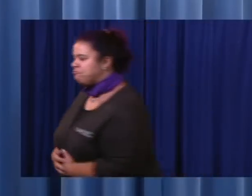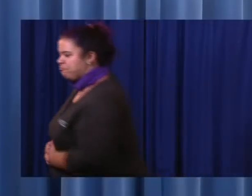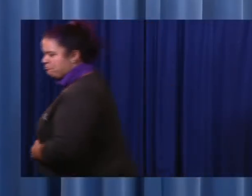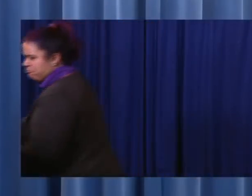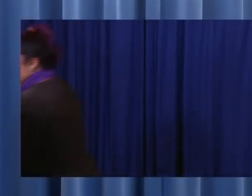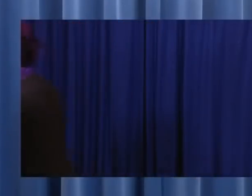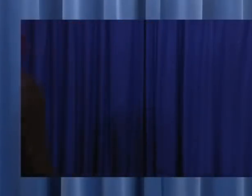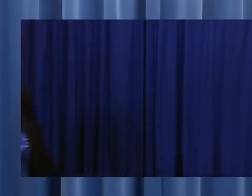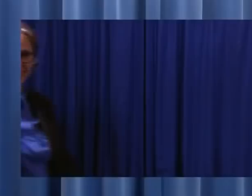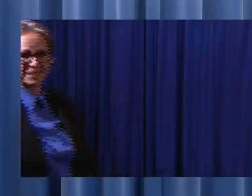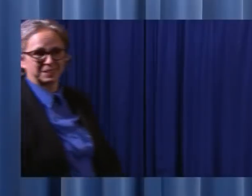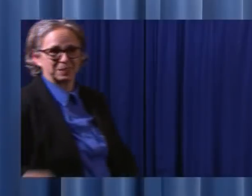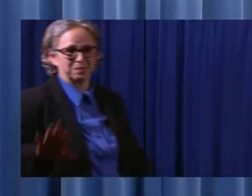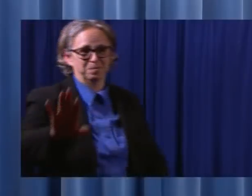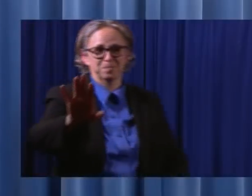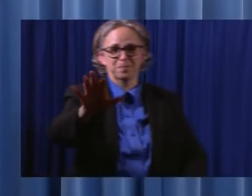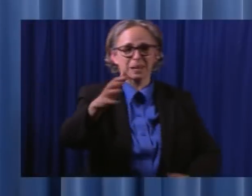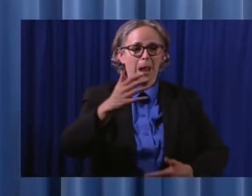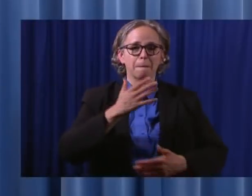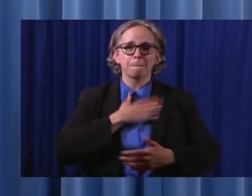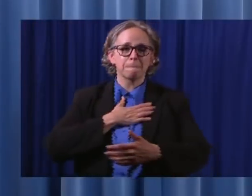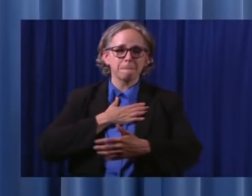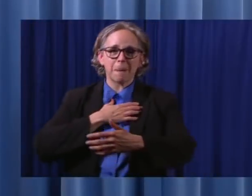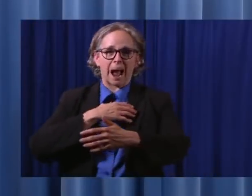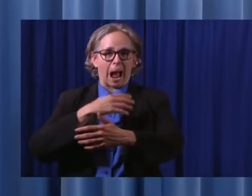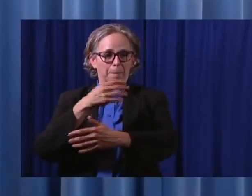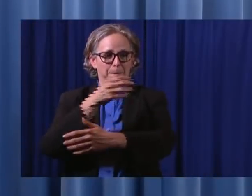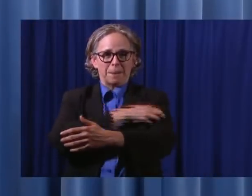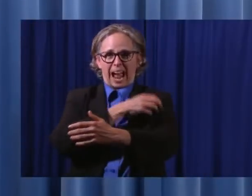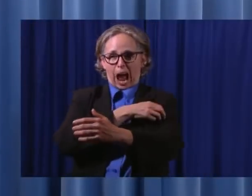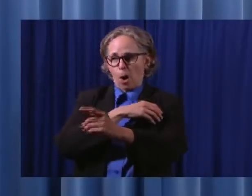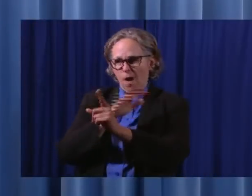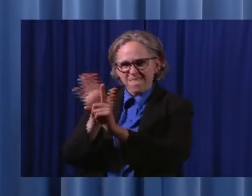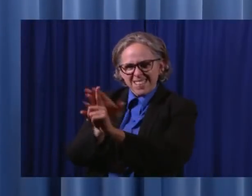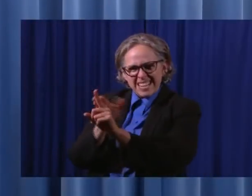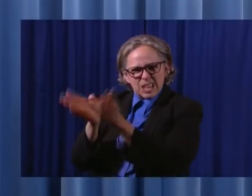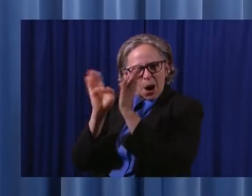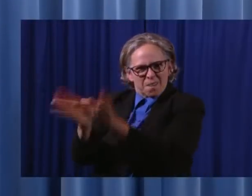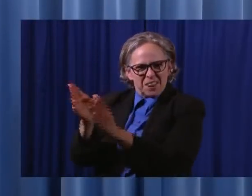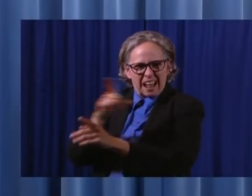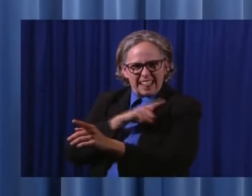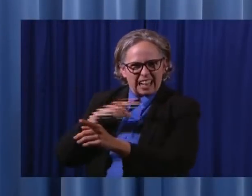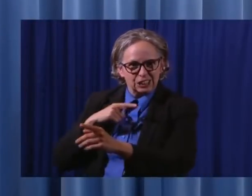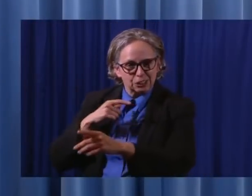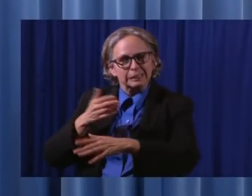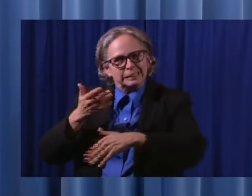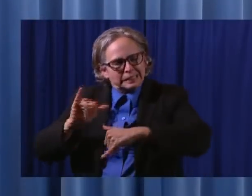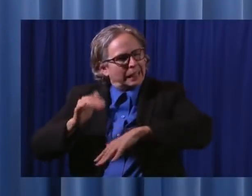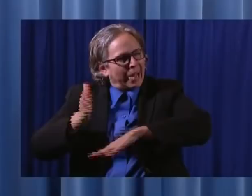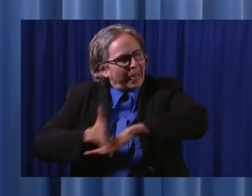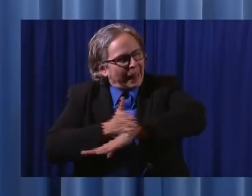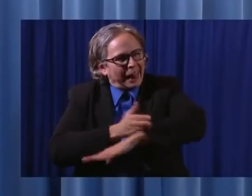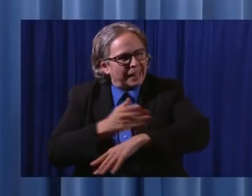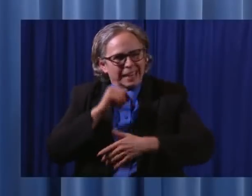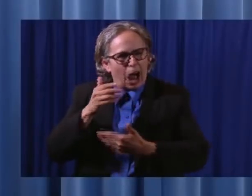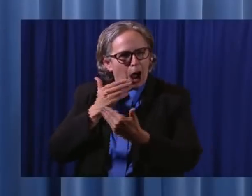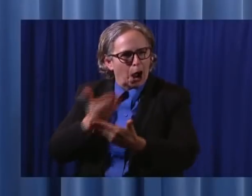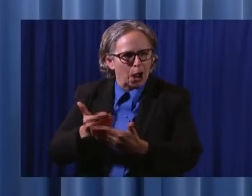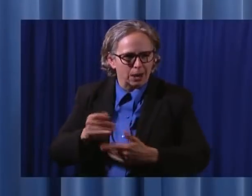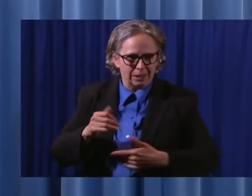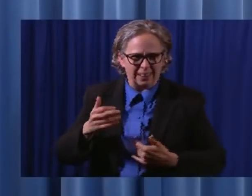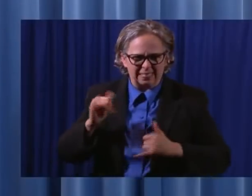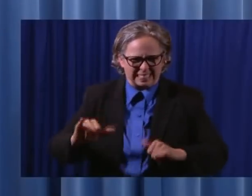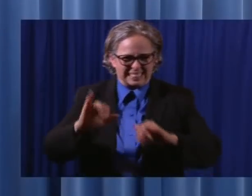to work on trying to persuade all Ohioans that this really is the way to exercise our